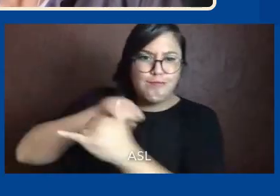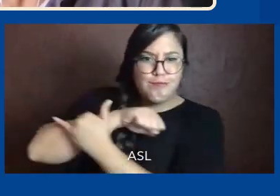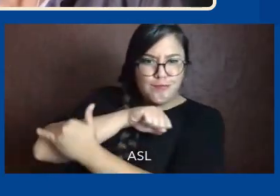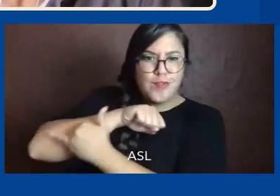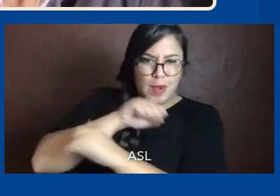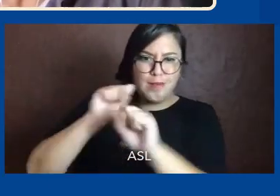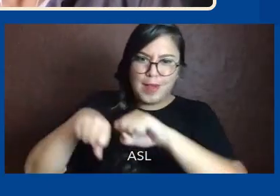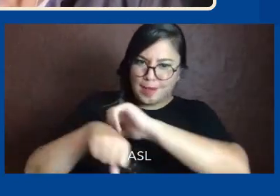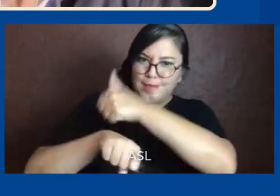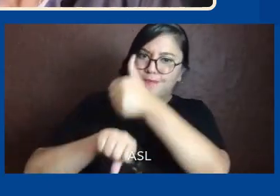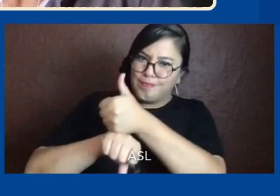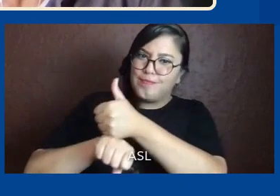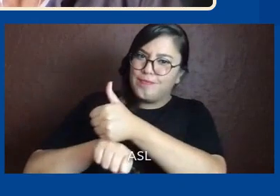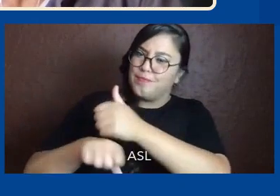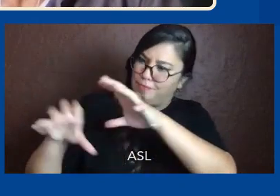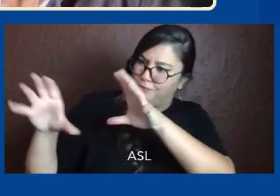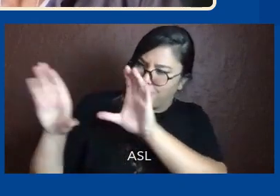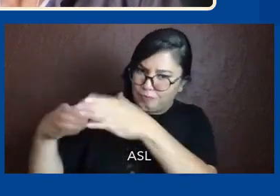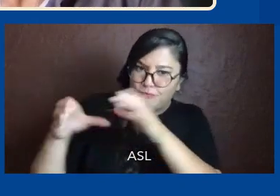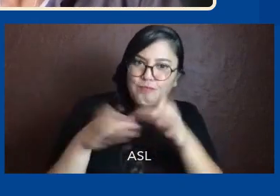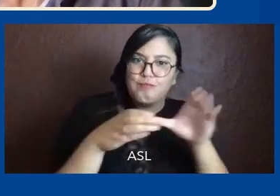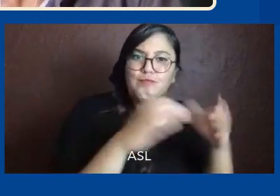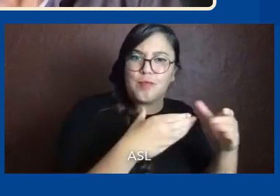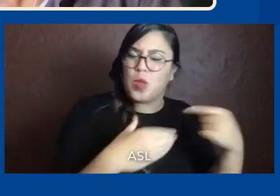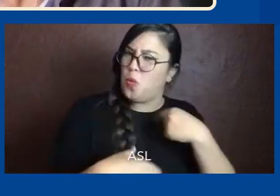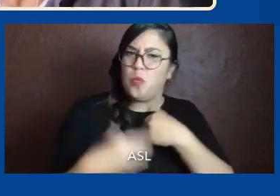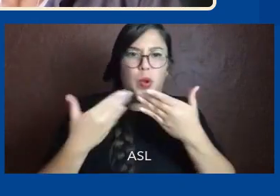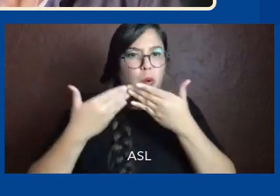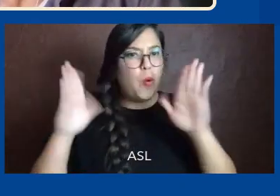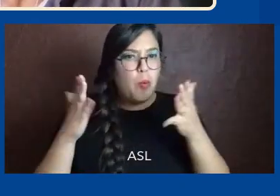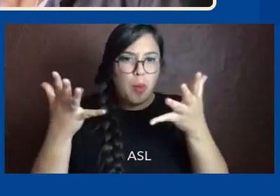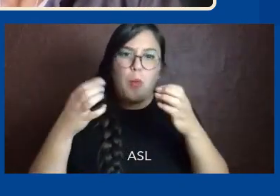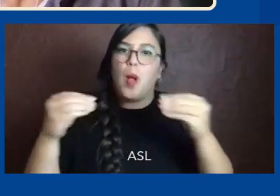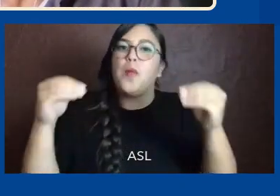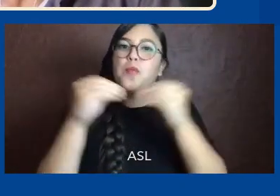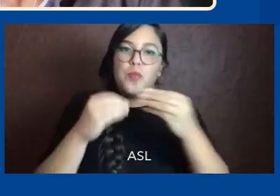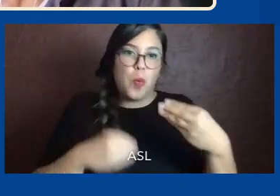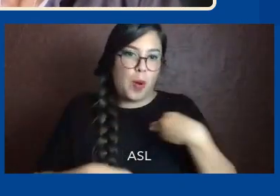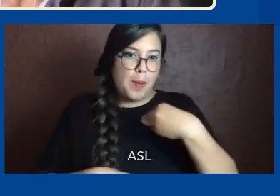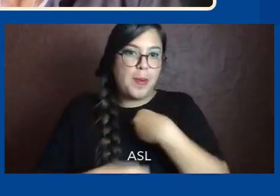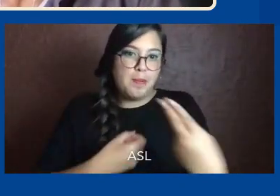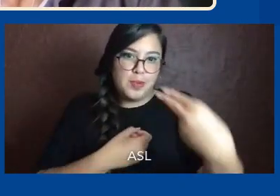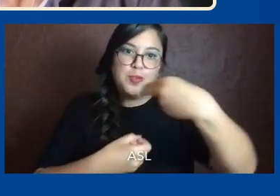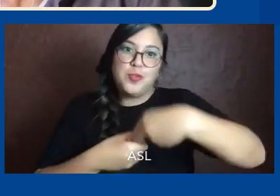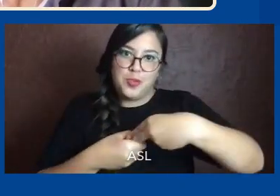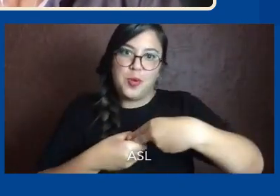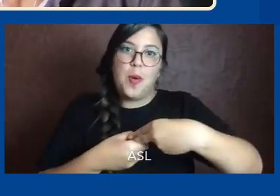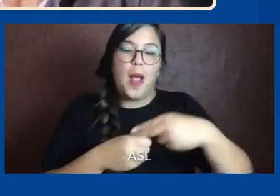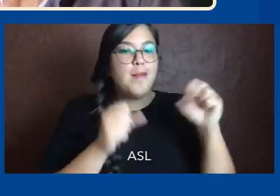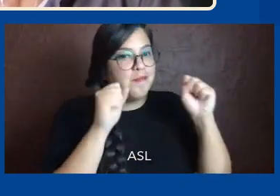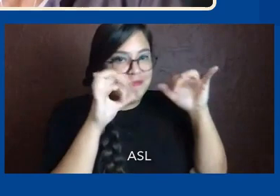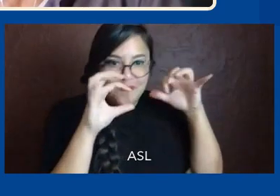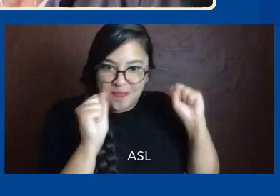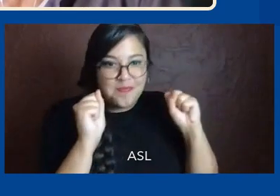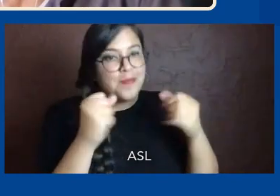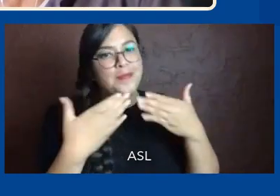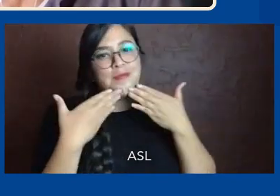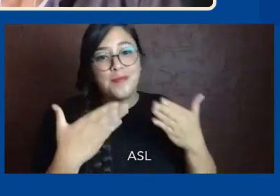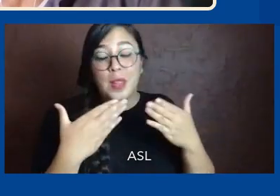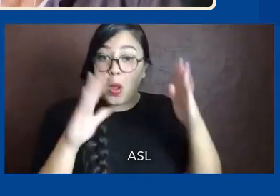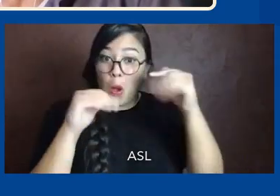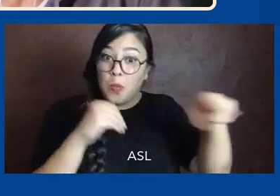We're definitely open to broadening our membership. Fantastic. Thanks so much. And I hope you all join us